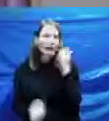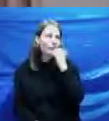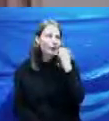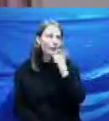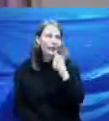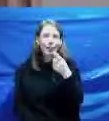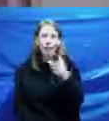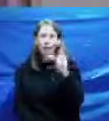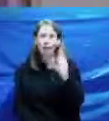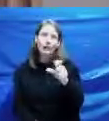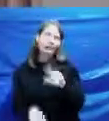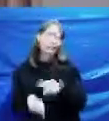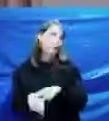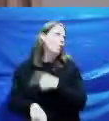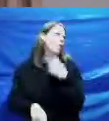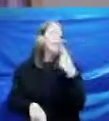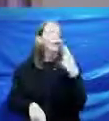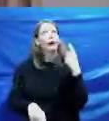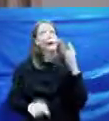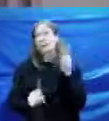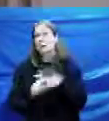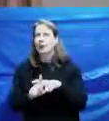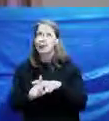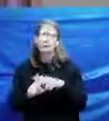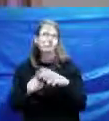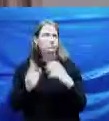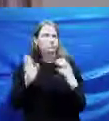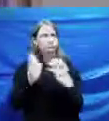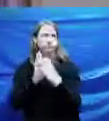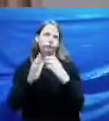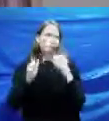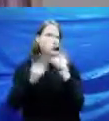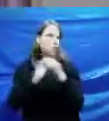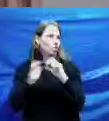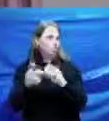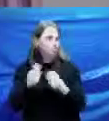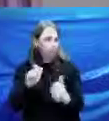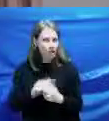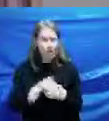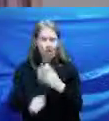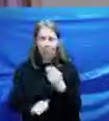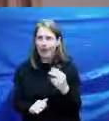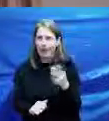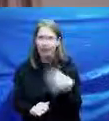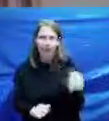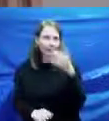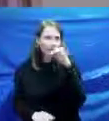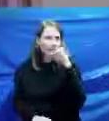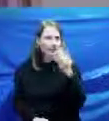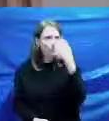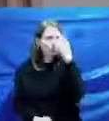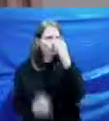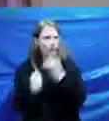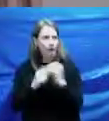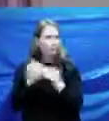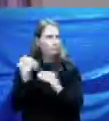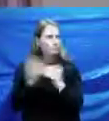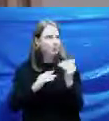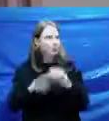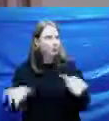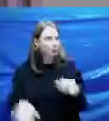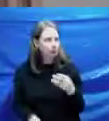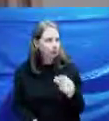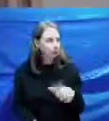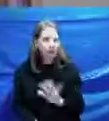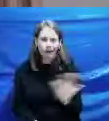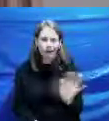long application. This is Common Core also, very straightforward, very simple questions to show you. Some